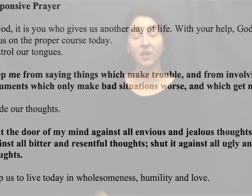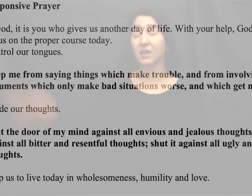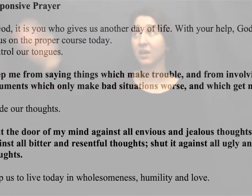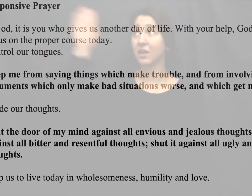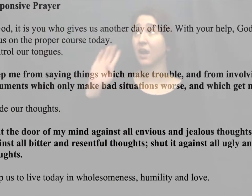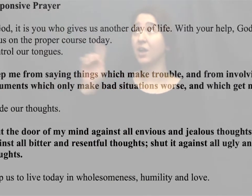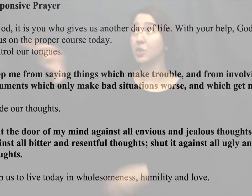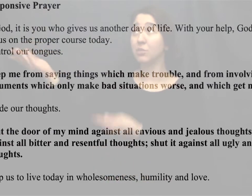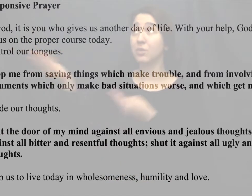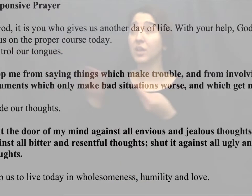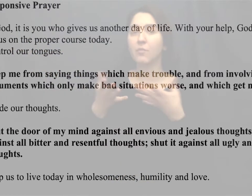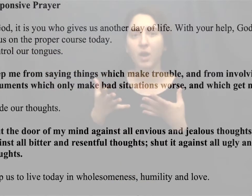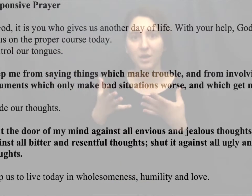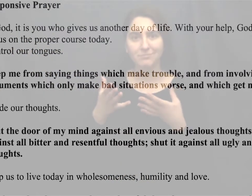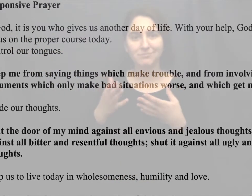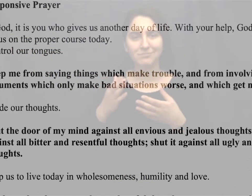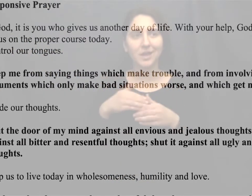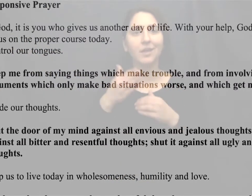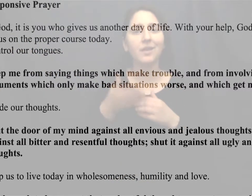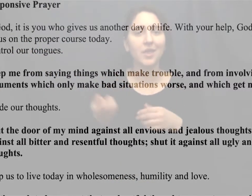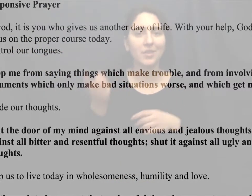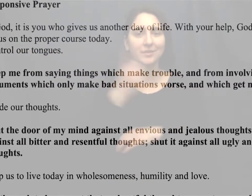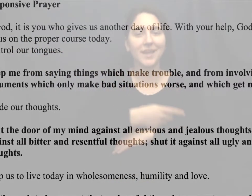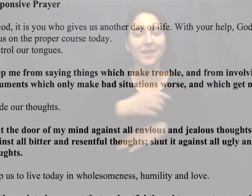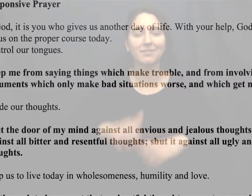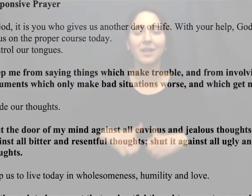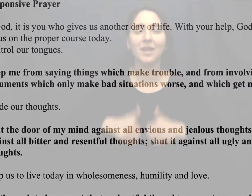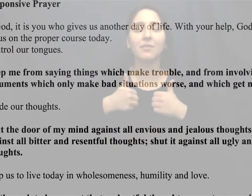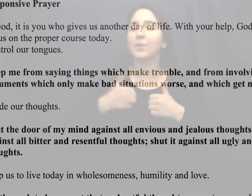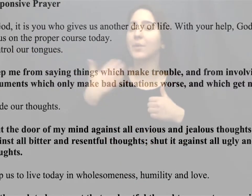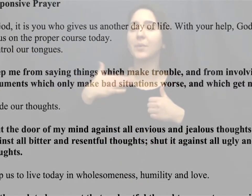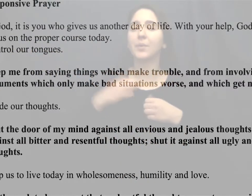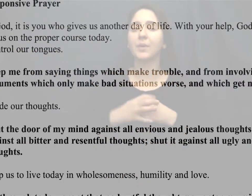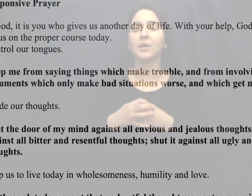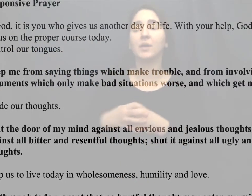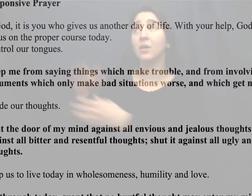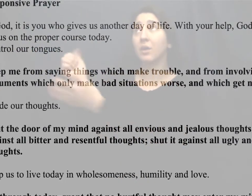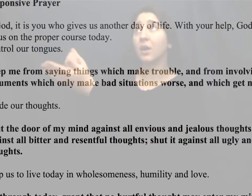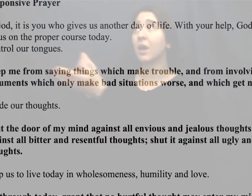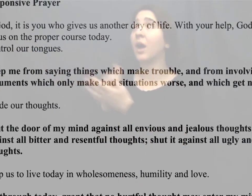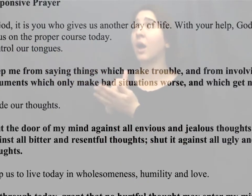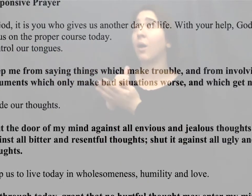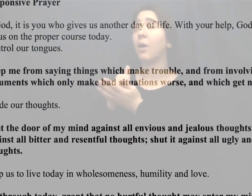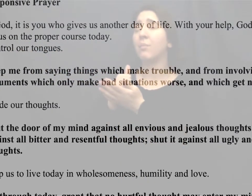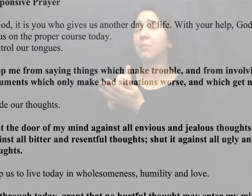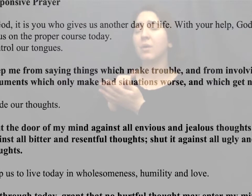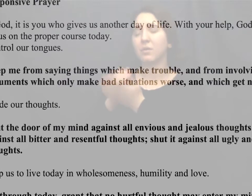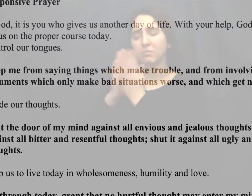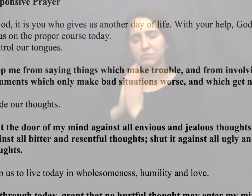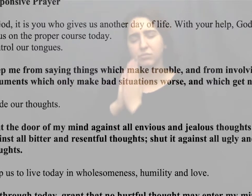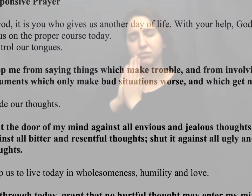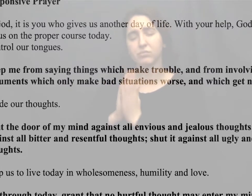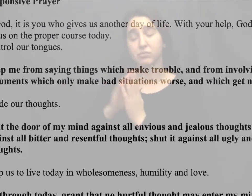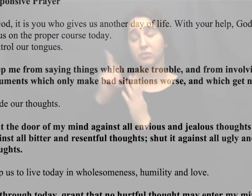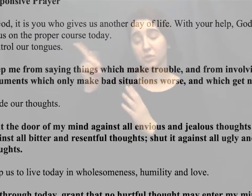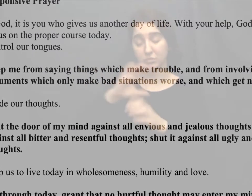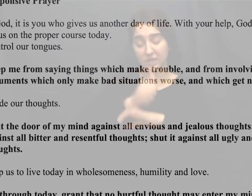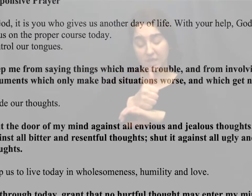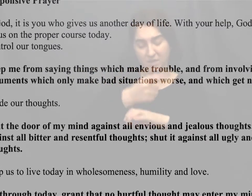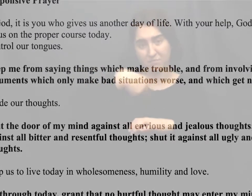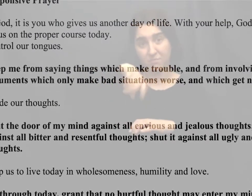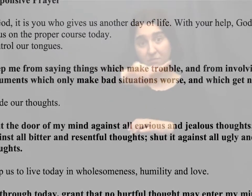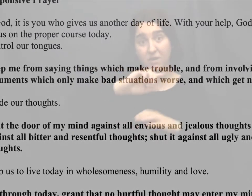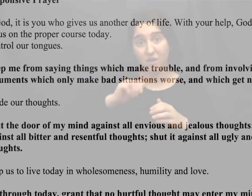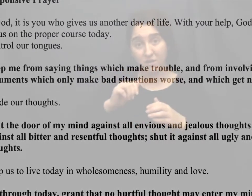O God, it is you who gives us another day of life. With your help, God, we pray you